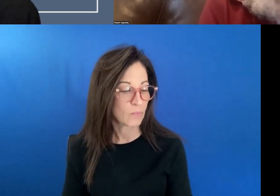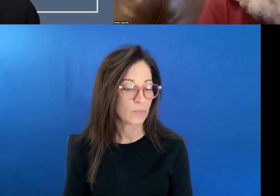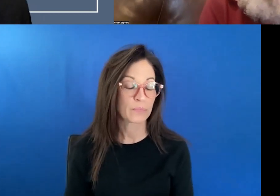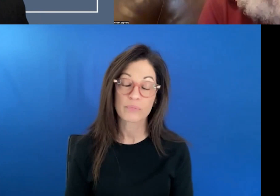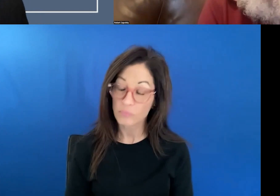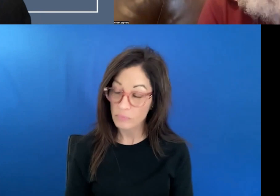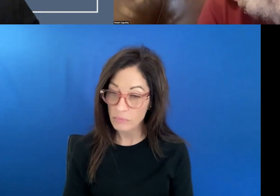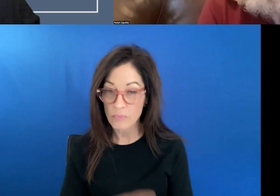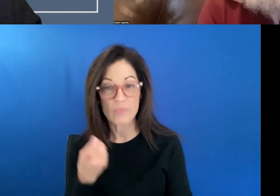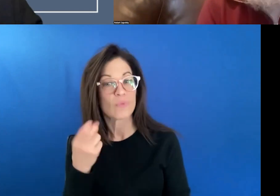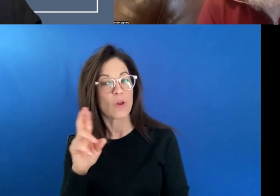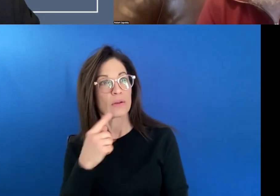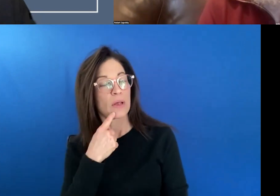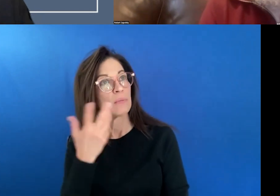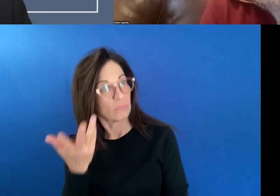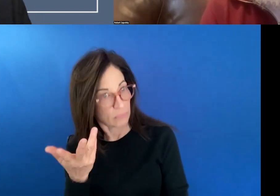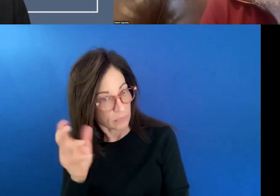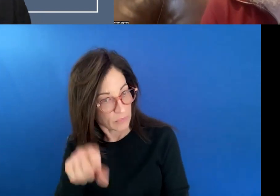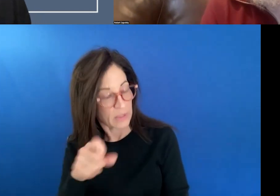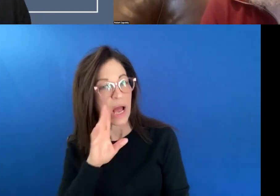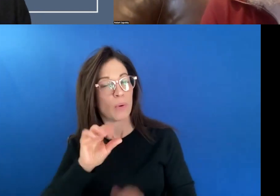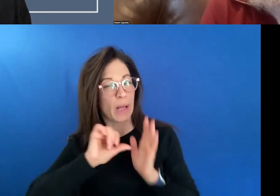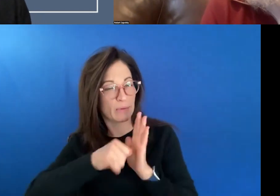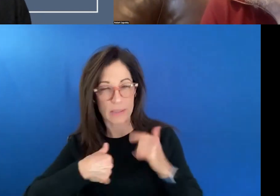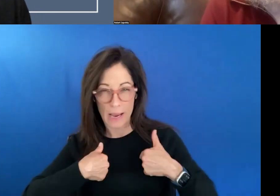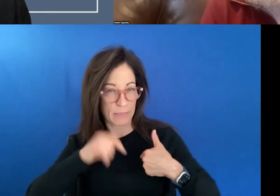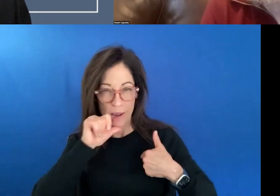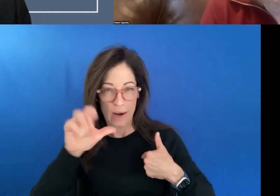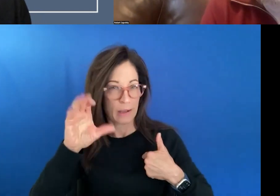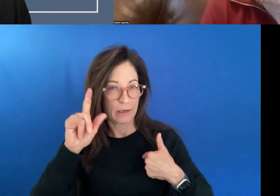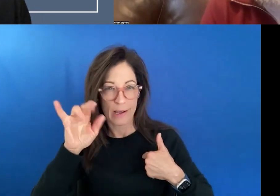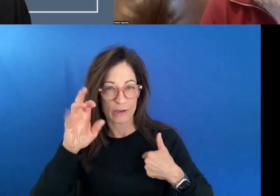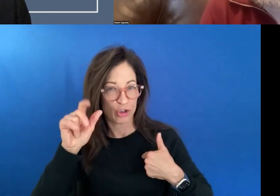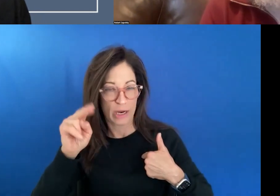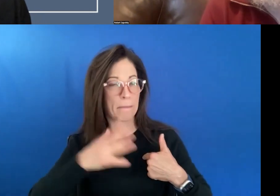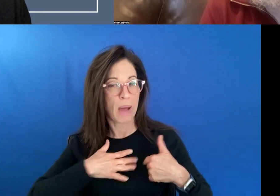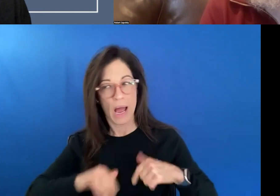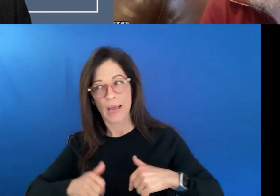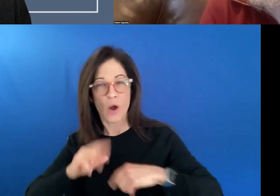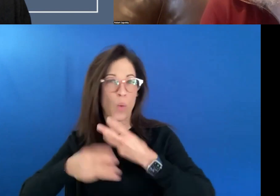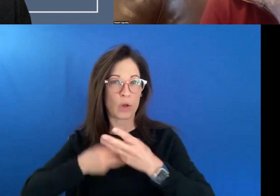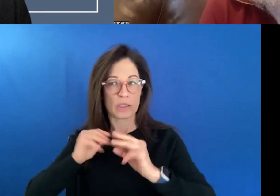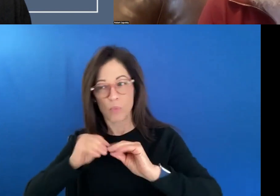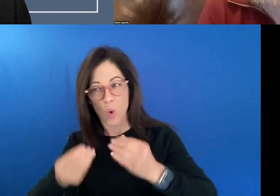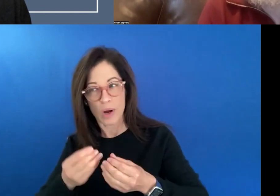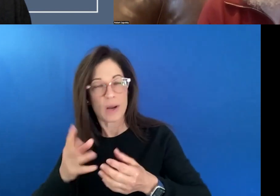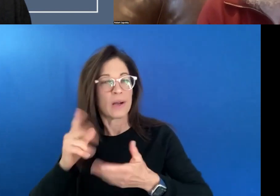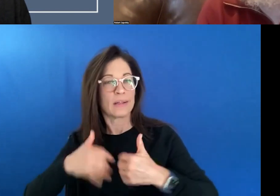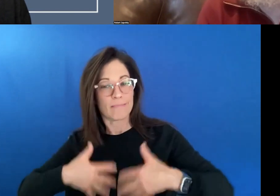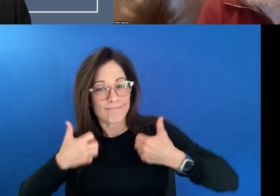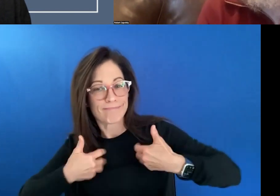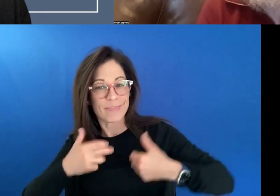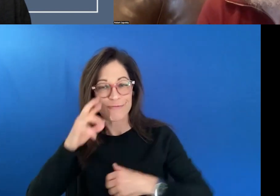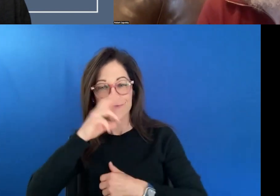said, I emphasize I'm not a clinician. My universe consists of rats and baboons and neurons growing in petri